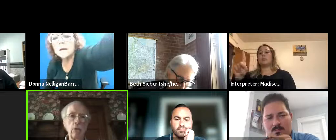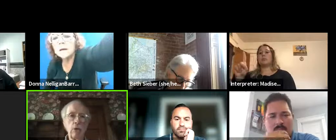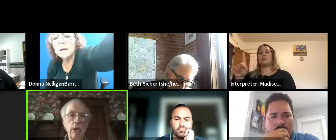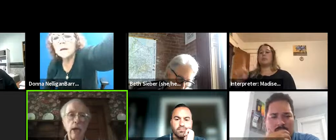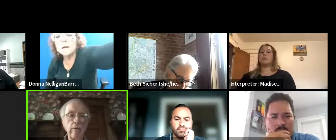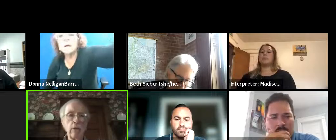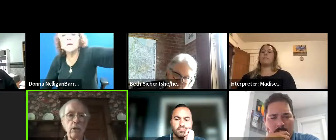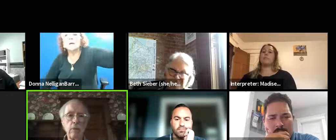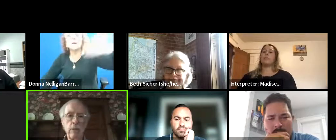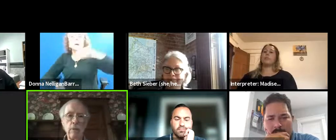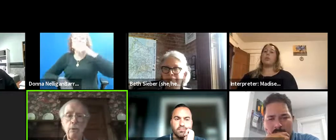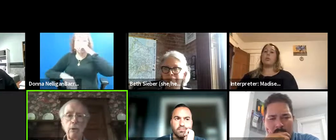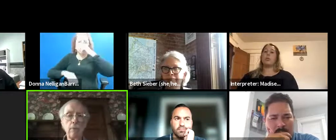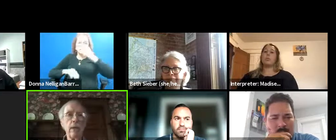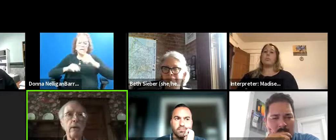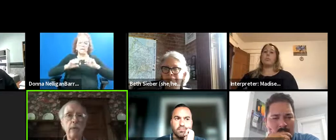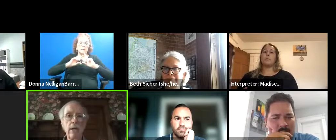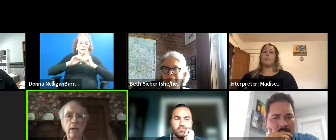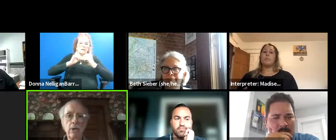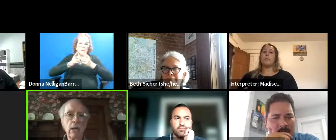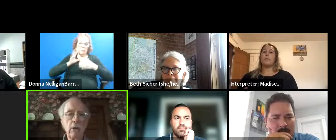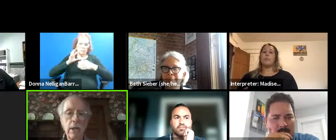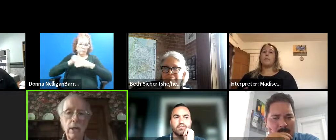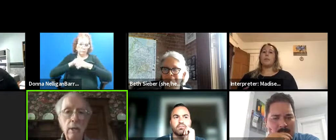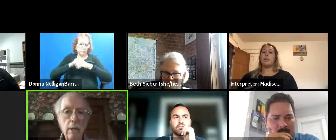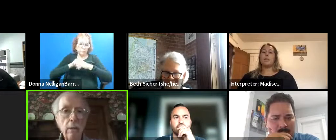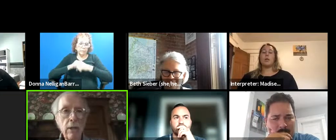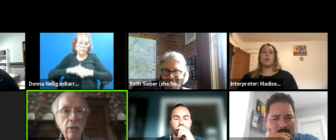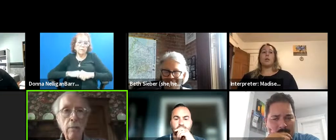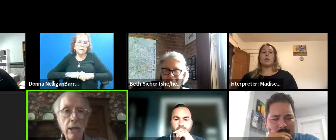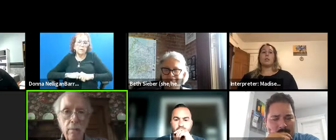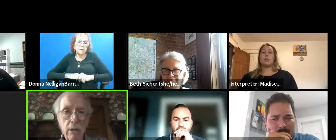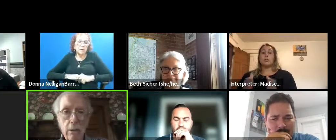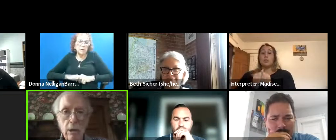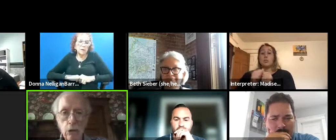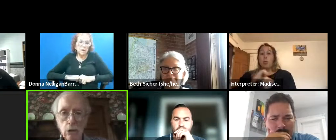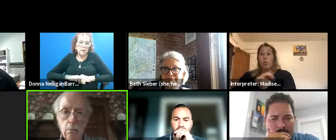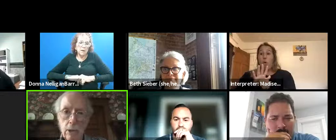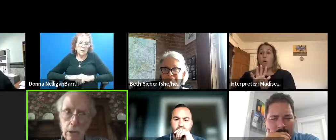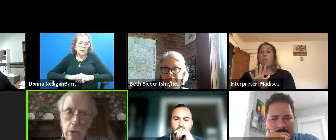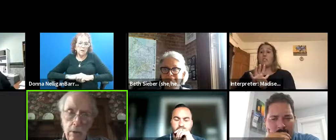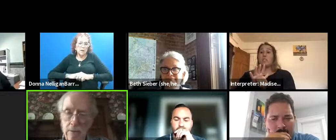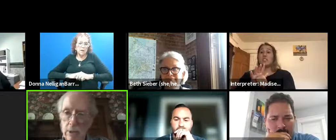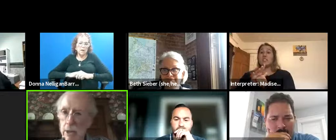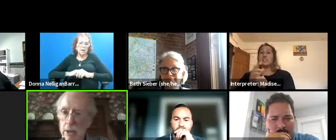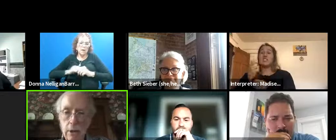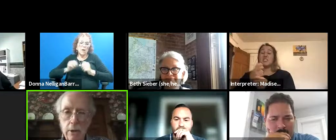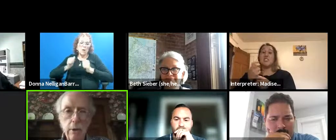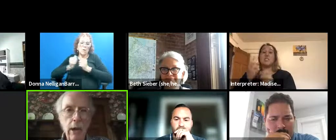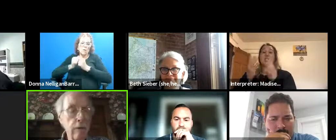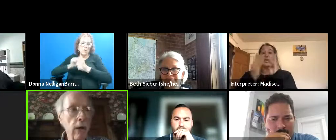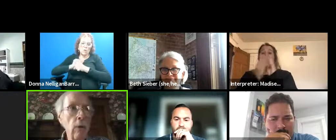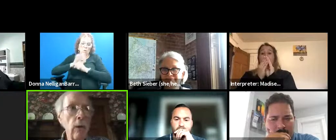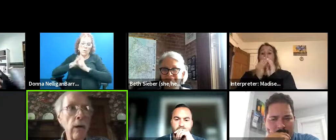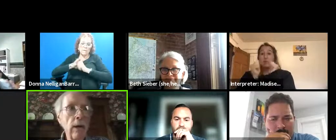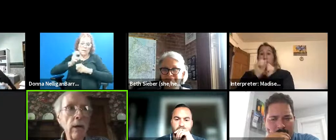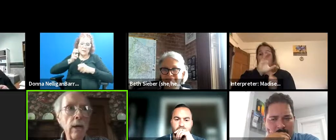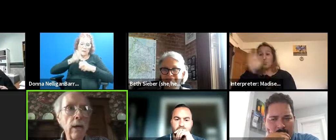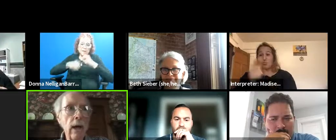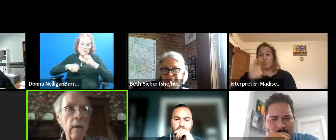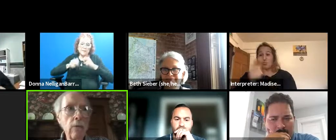for example, could not have anticipated we would be dealing with a pandemic and meeting by Zoom meetings a year and a half